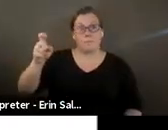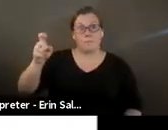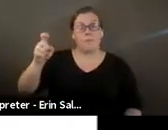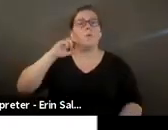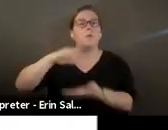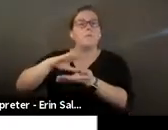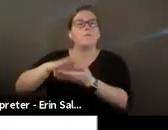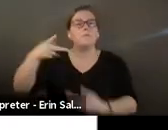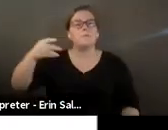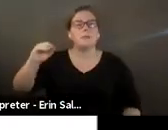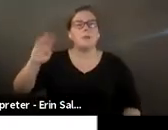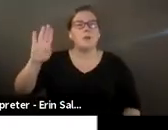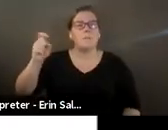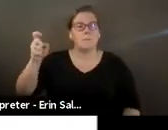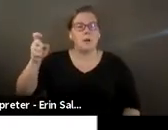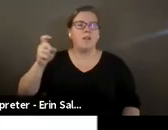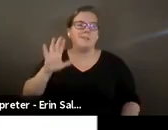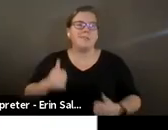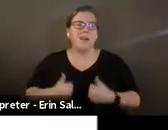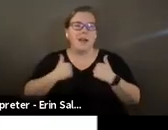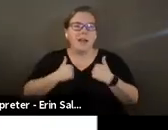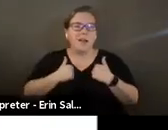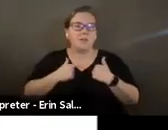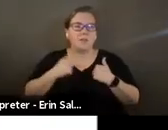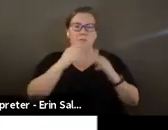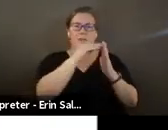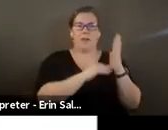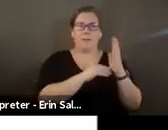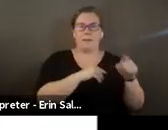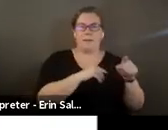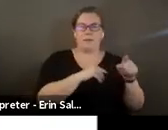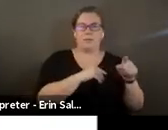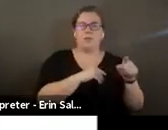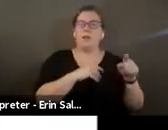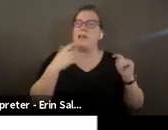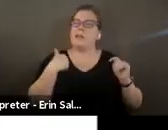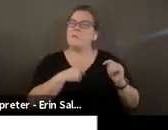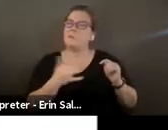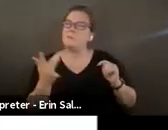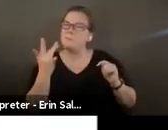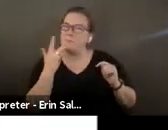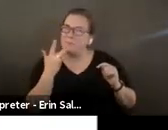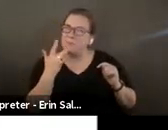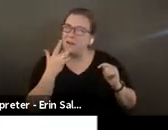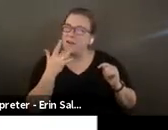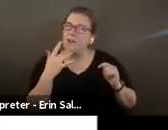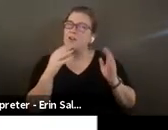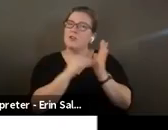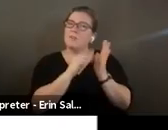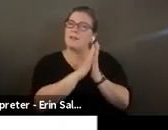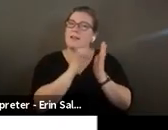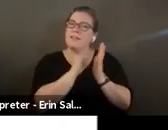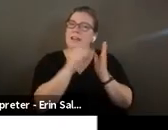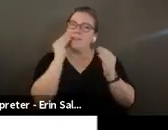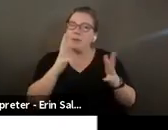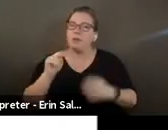their PO box as their address on the application. And we prefer that you list that information in